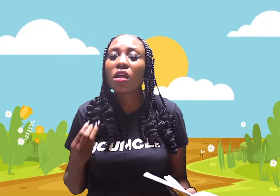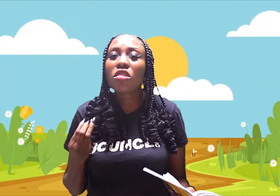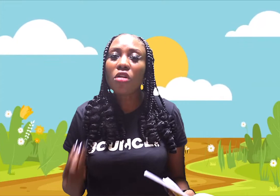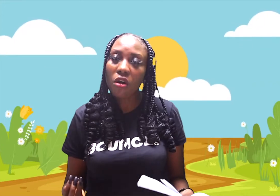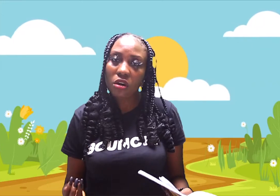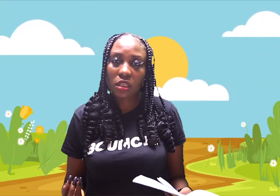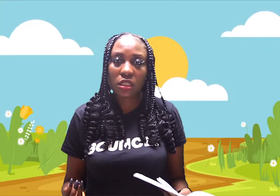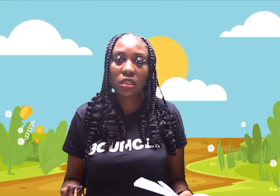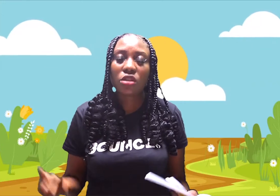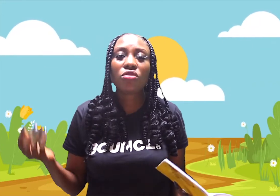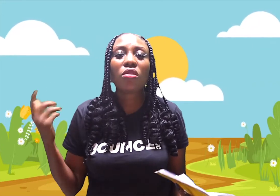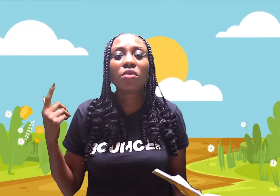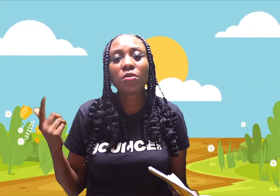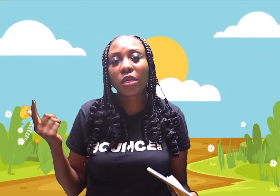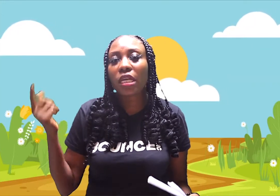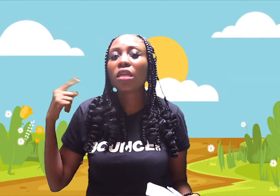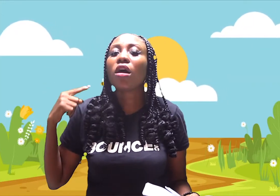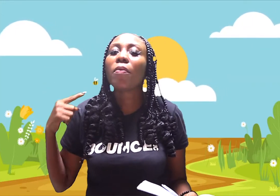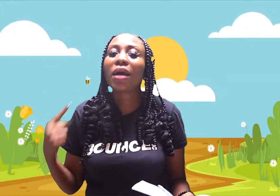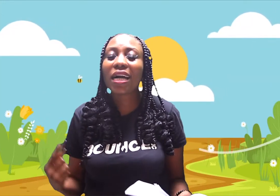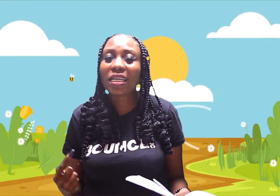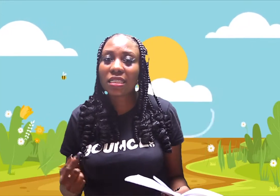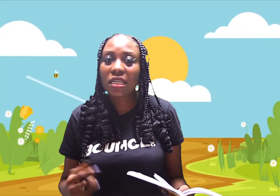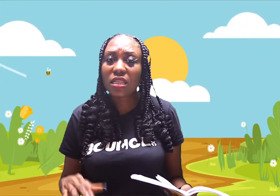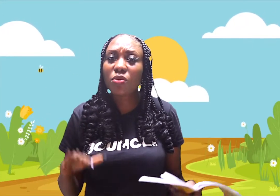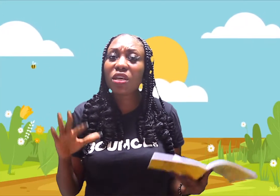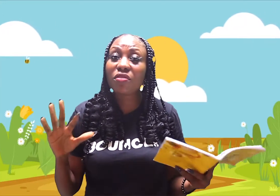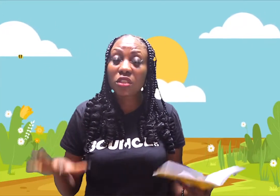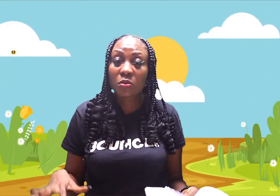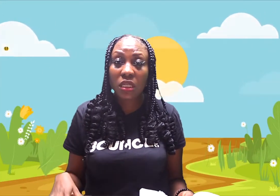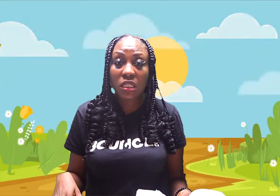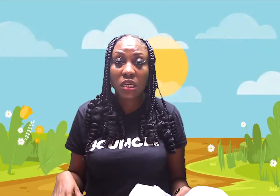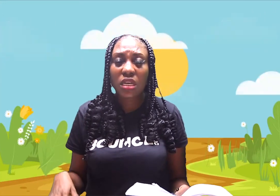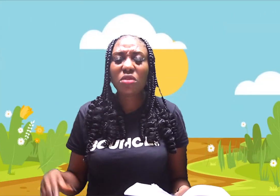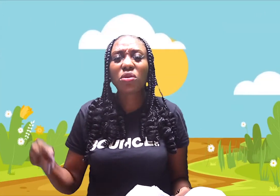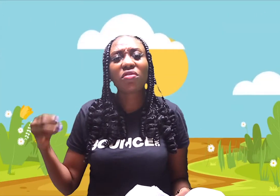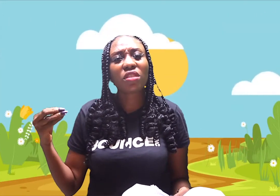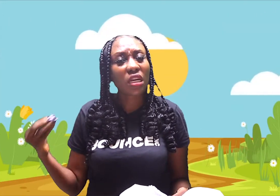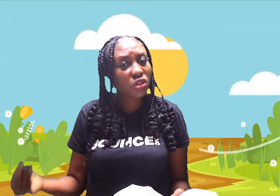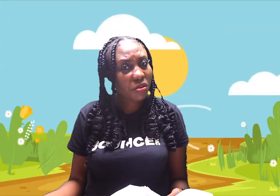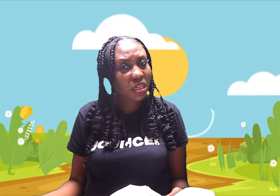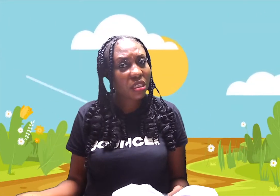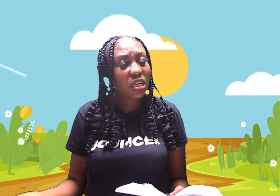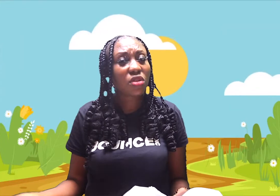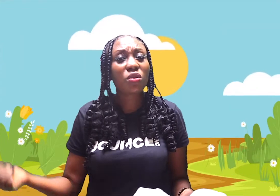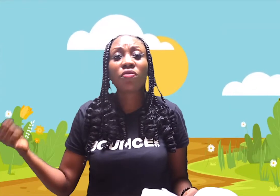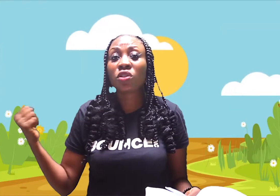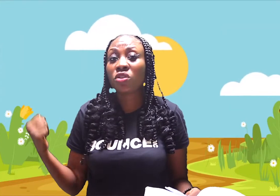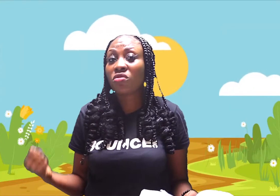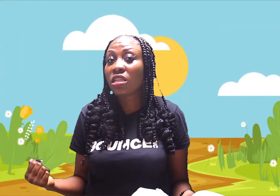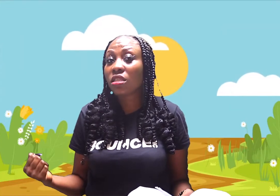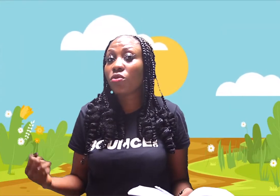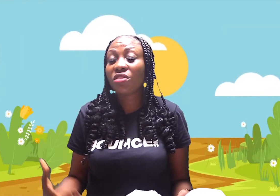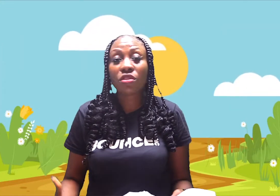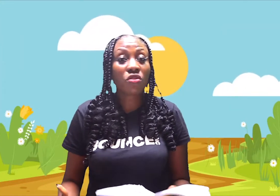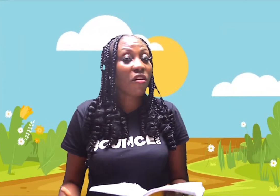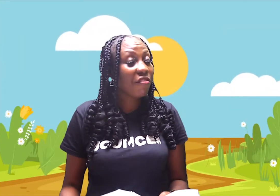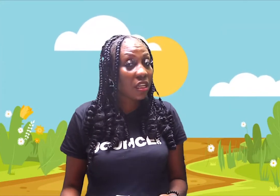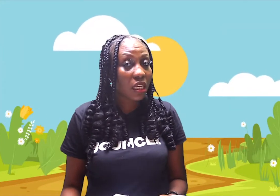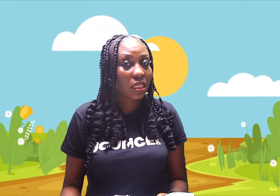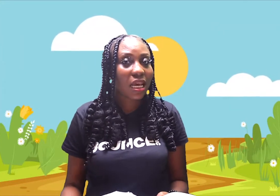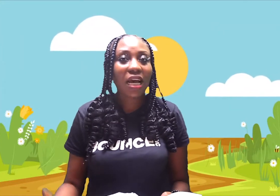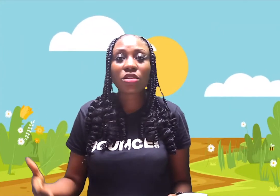our tongues, should always be in our minds. They will give us peace, they will give us assurance, they will give us strength, they will give